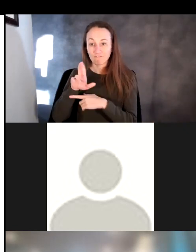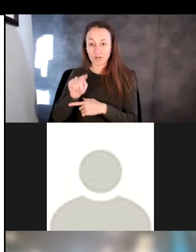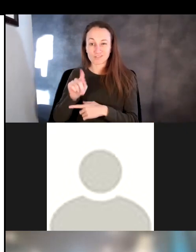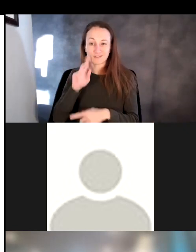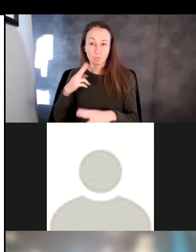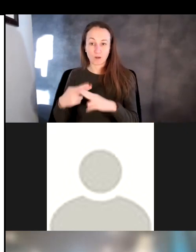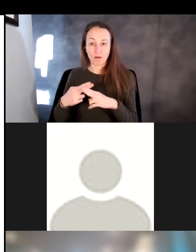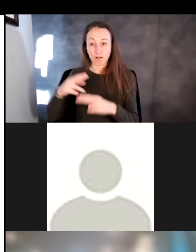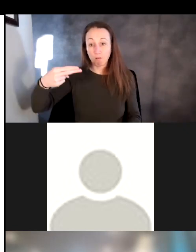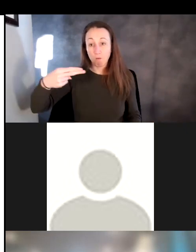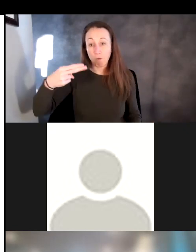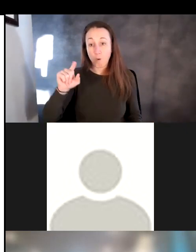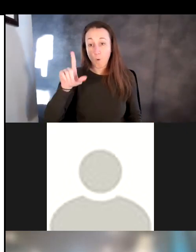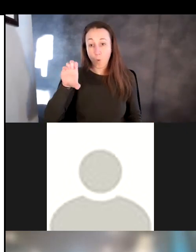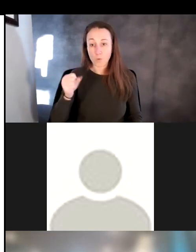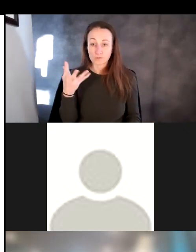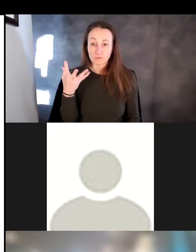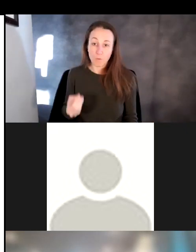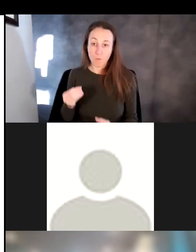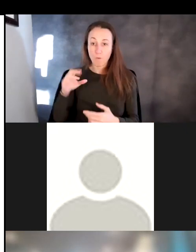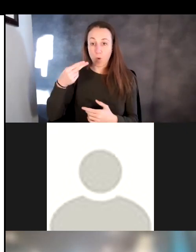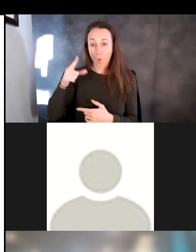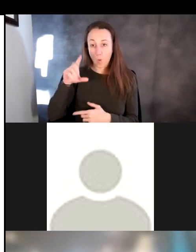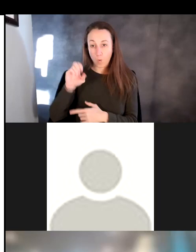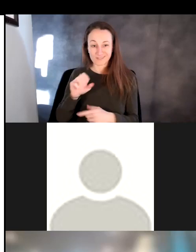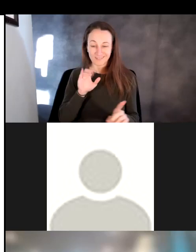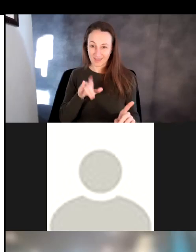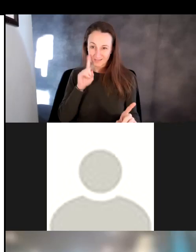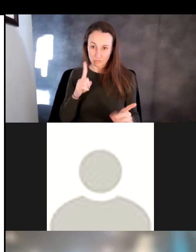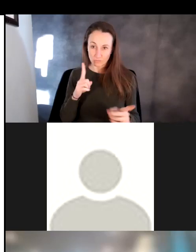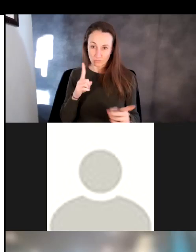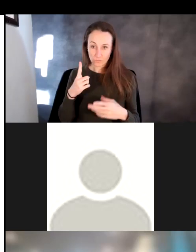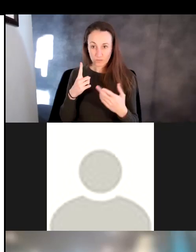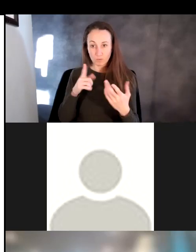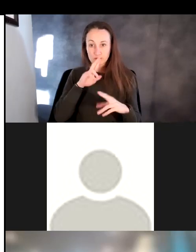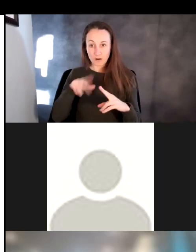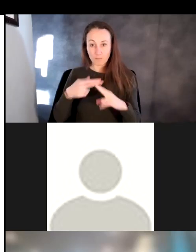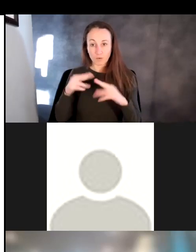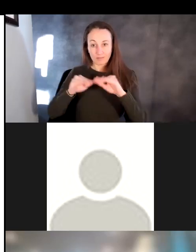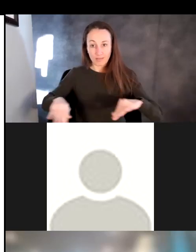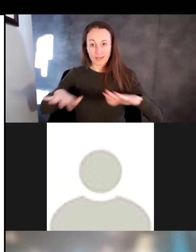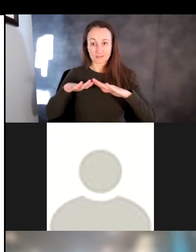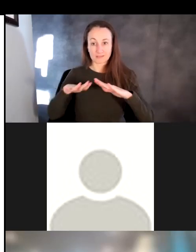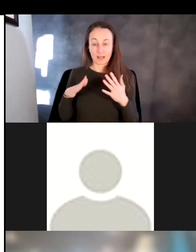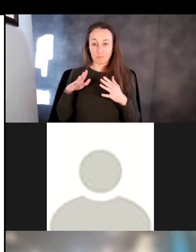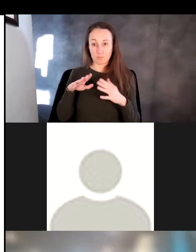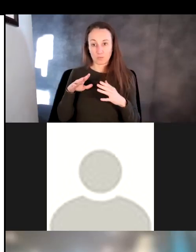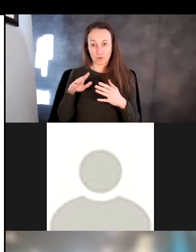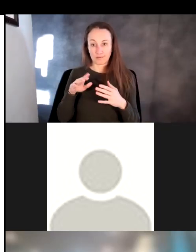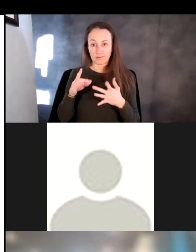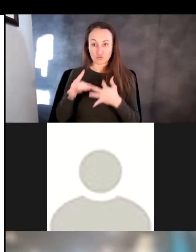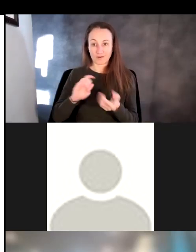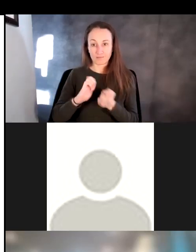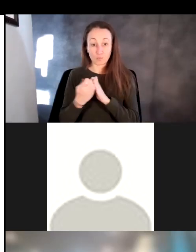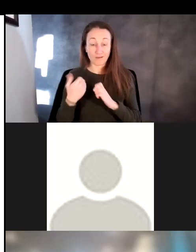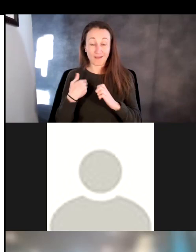So imagine this is kind of the view of the landscape when we're doing our traditional directed evolution. We've really focused in on this local region that has